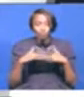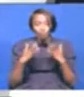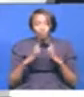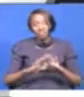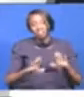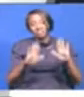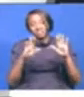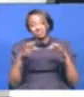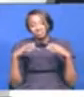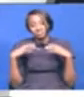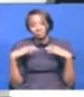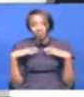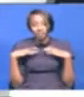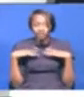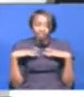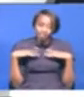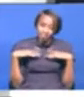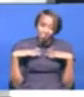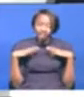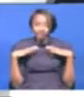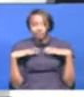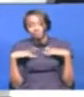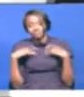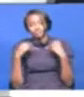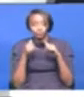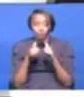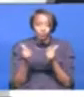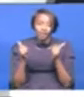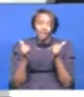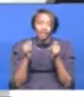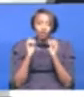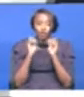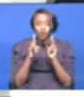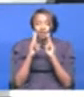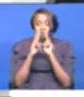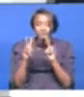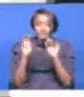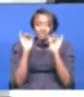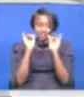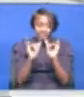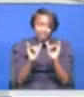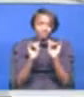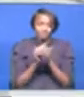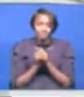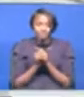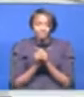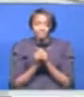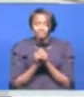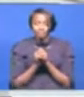to relax while urging Kenyans to remain calm and also to maintain peace.